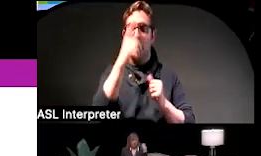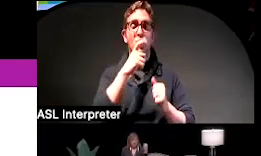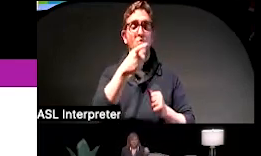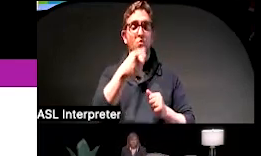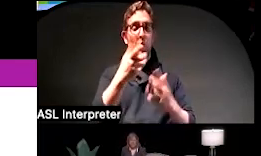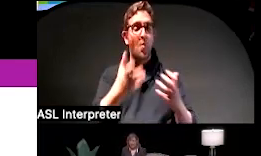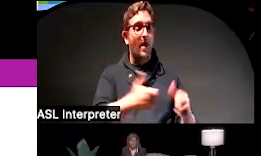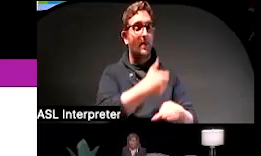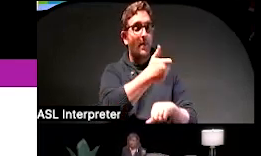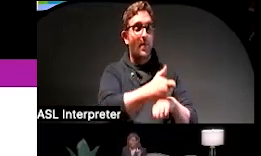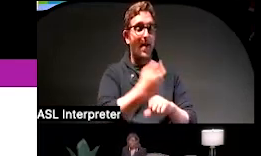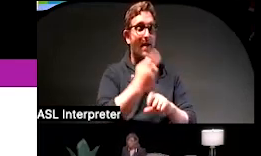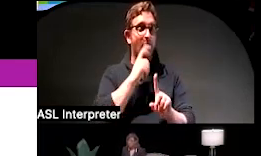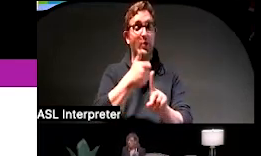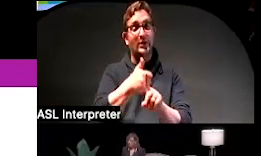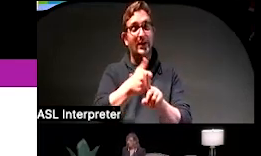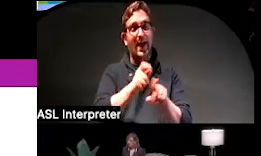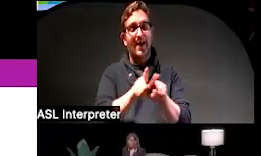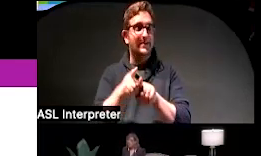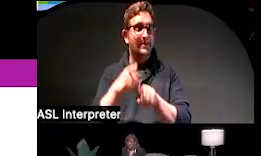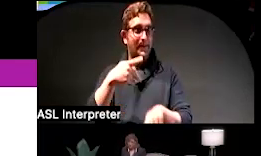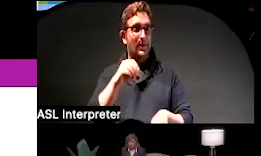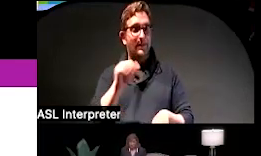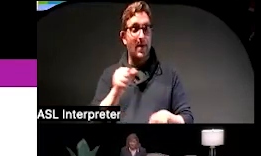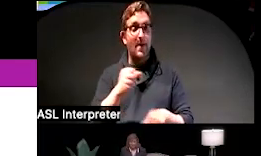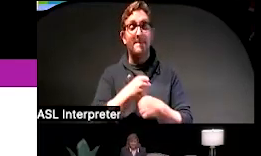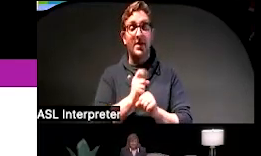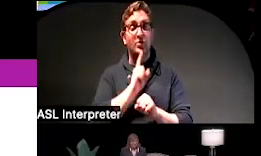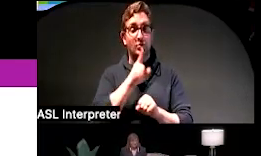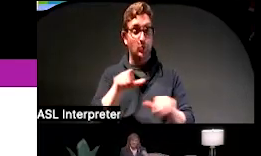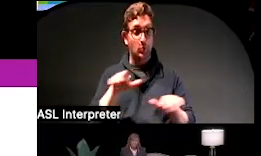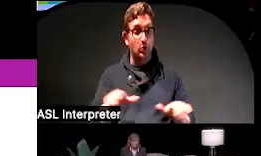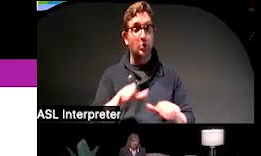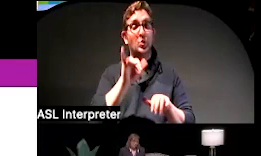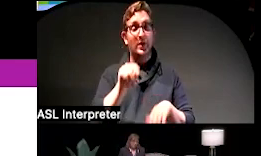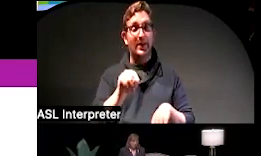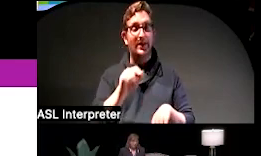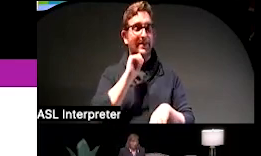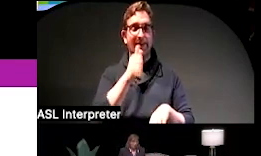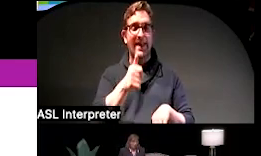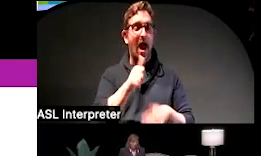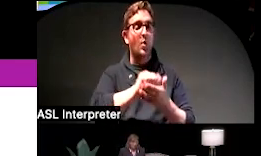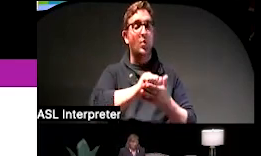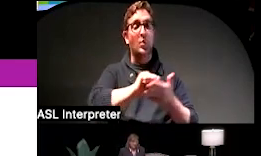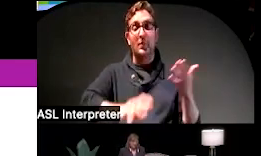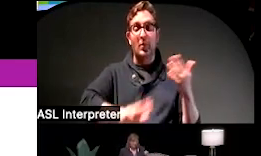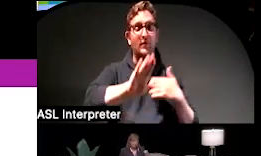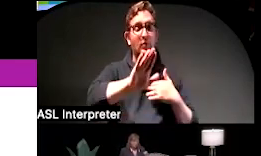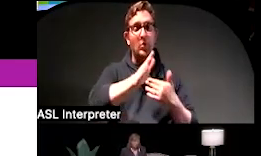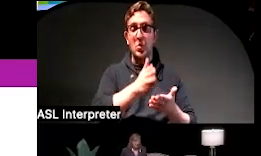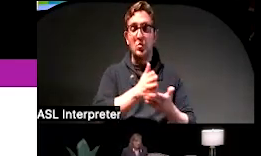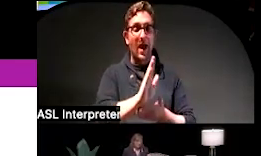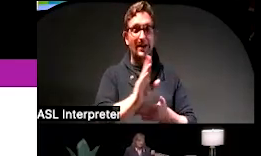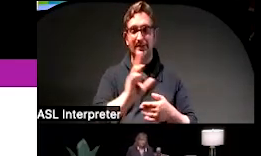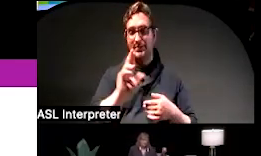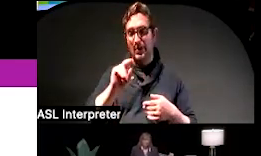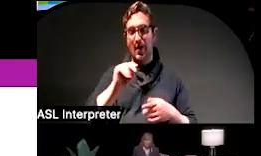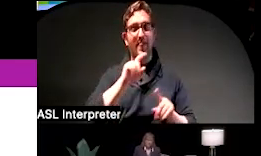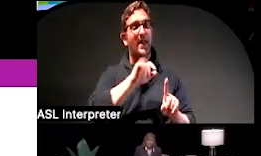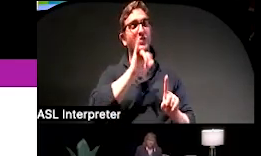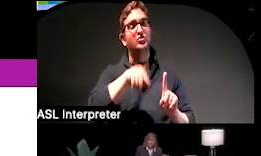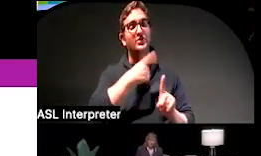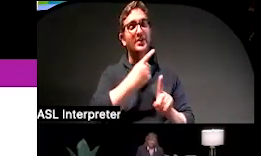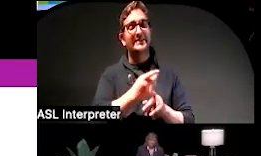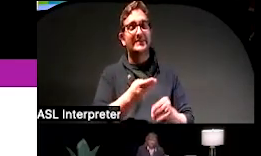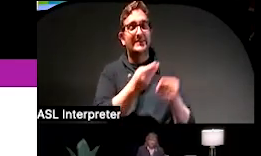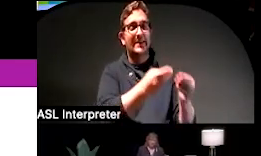yourself and make sure you do it. It does not take away your rights. It just gives somebody